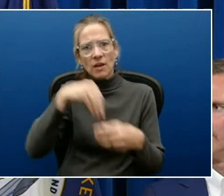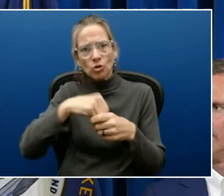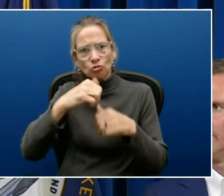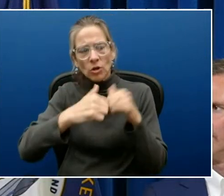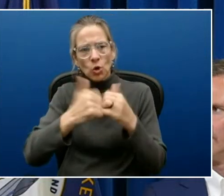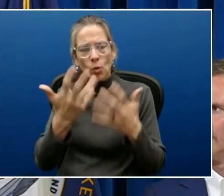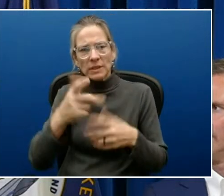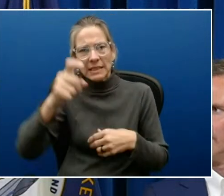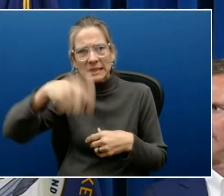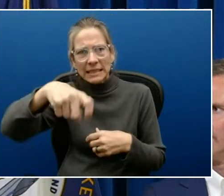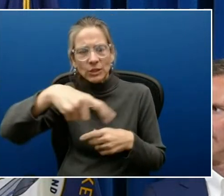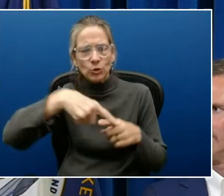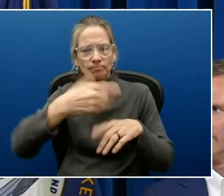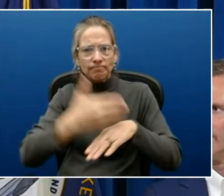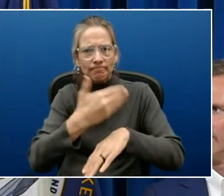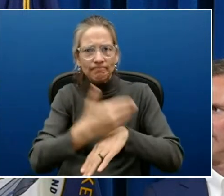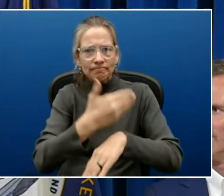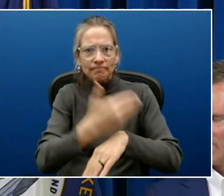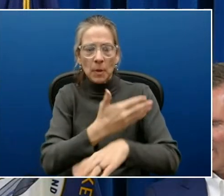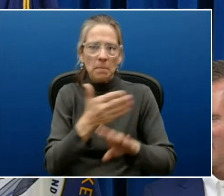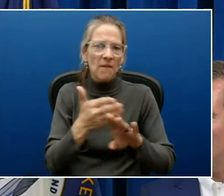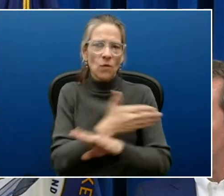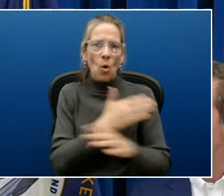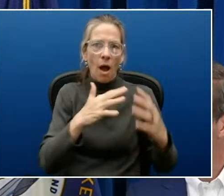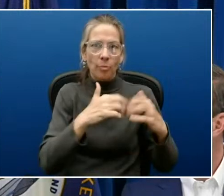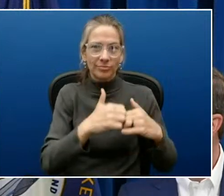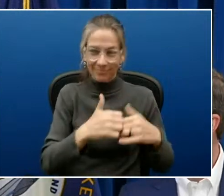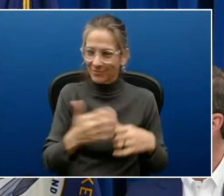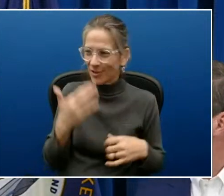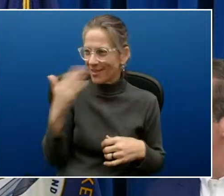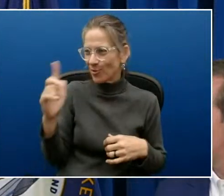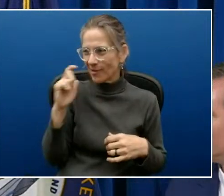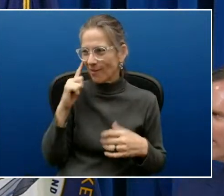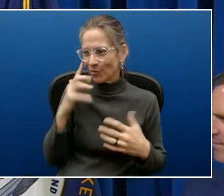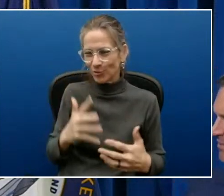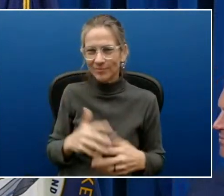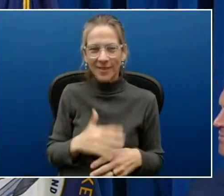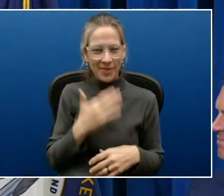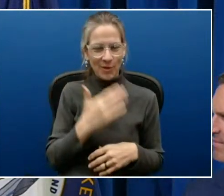the front end of this growth. Governor, thank you all very much. Thank you. Judge?